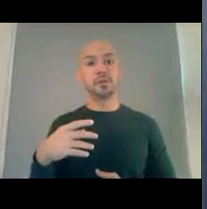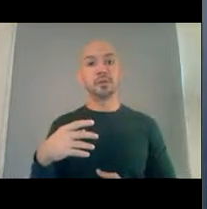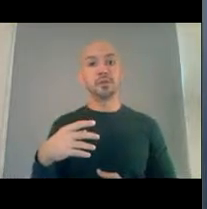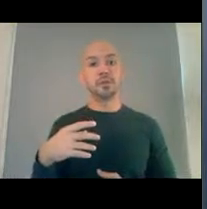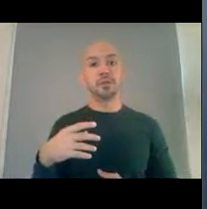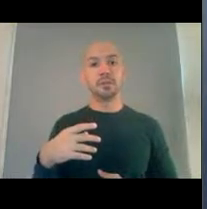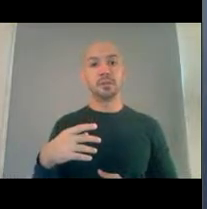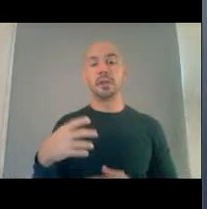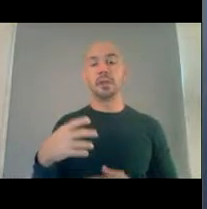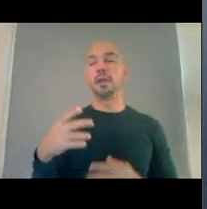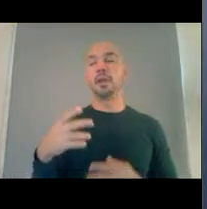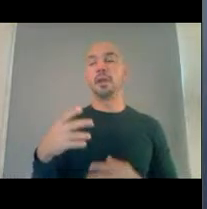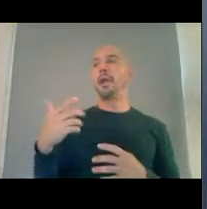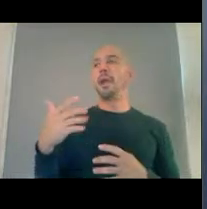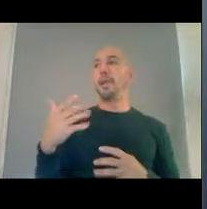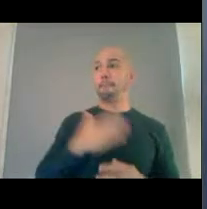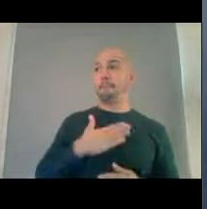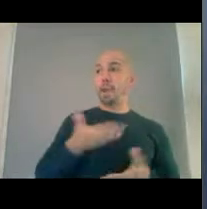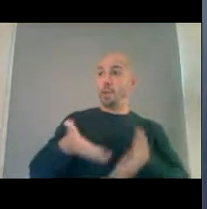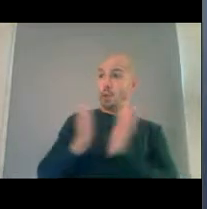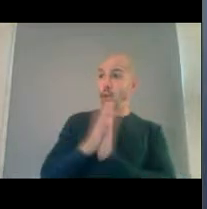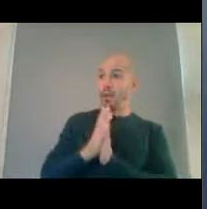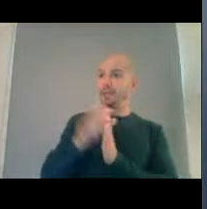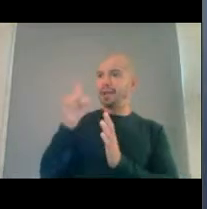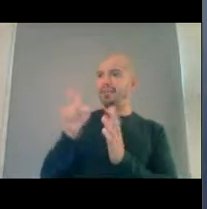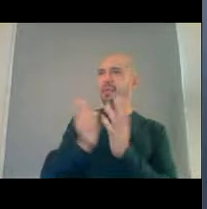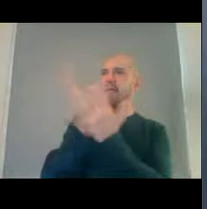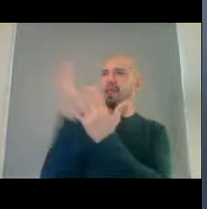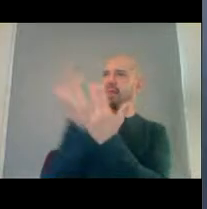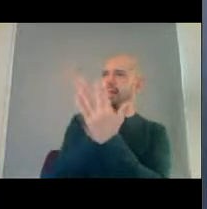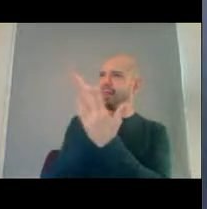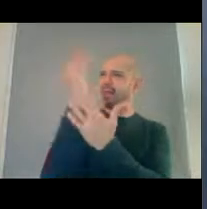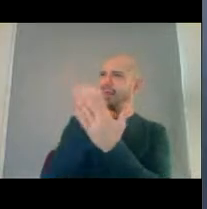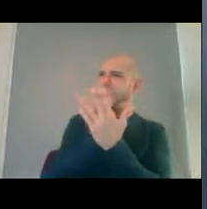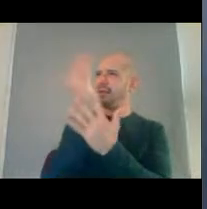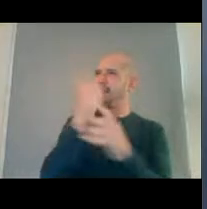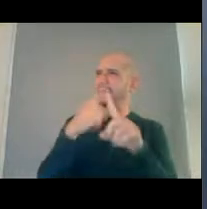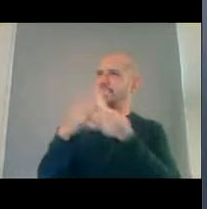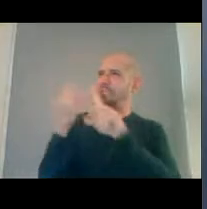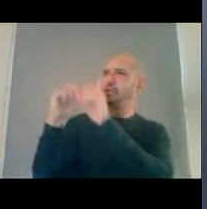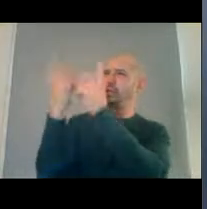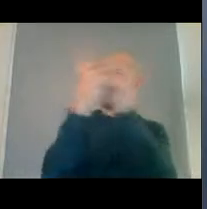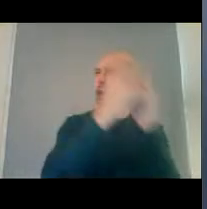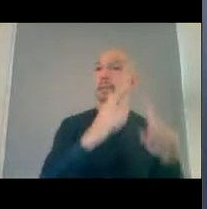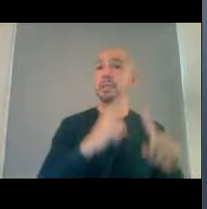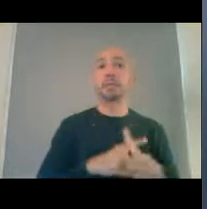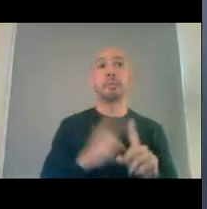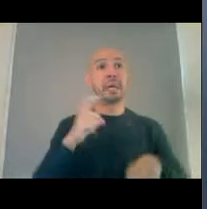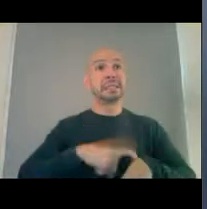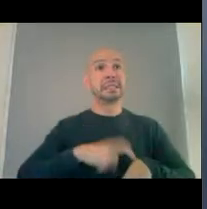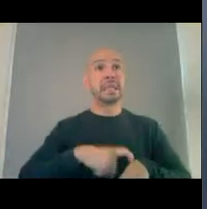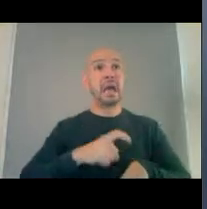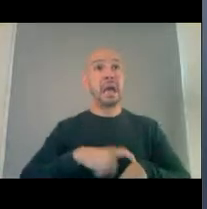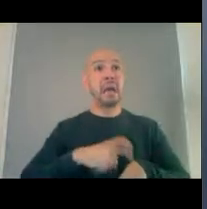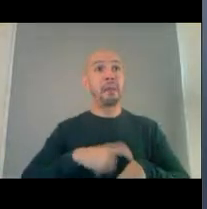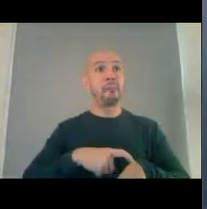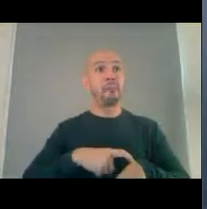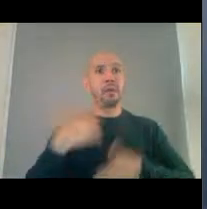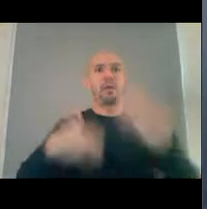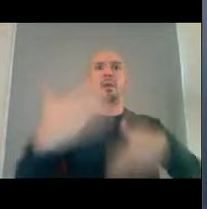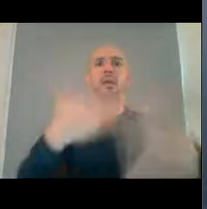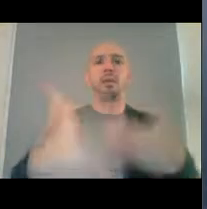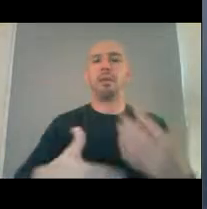probably departments um but there was the timing sometimes the turnaround uh could have been improved just a little bit